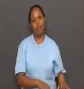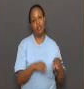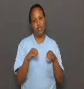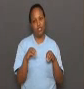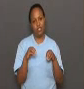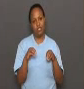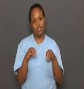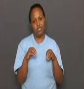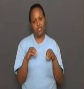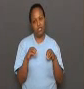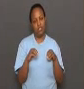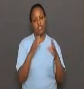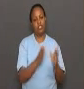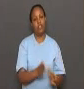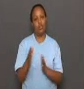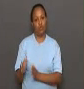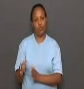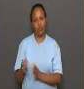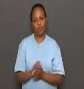Students, let's get ready.